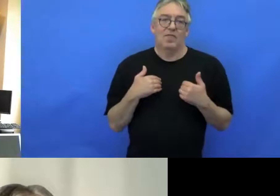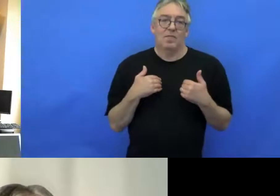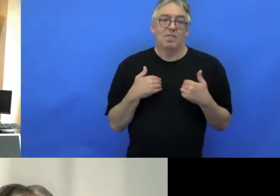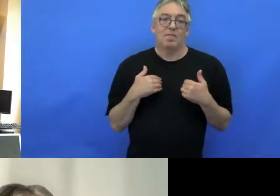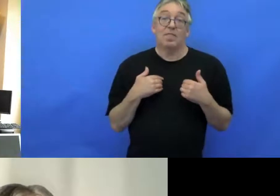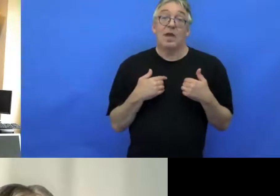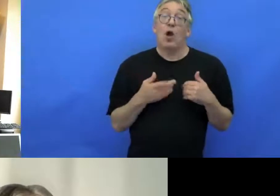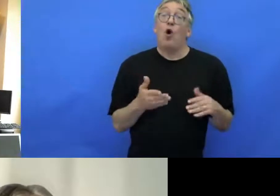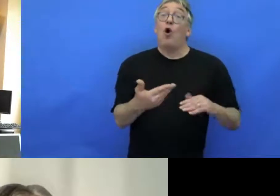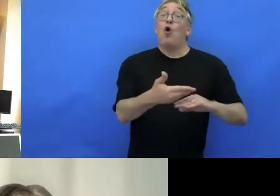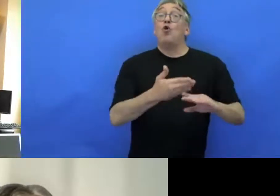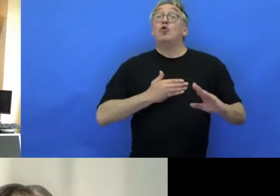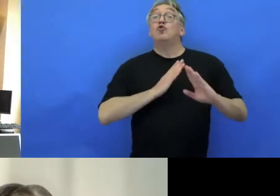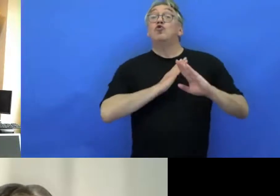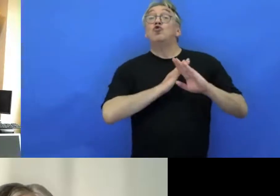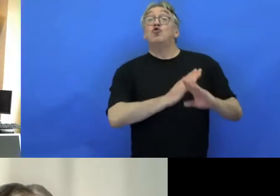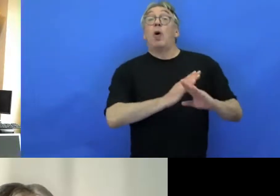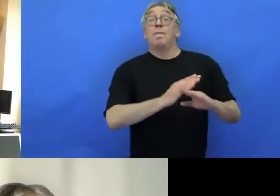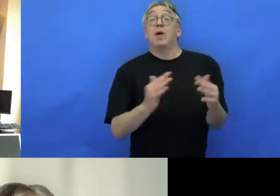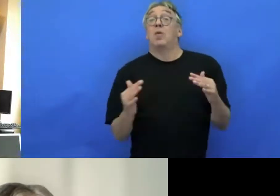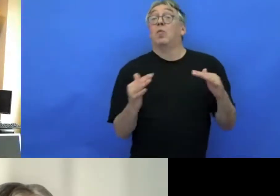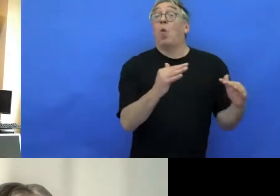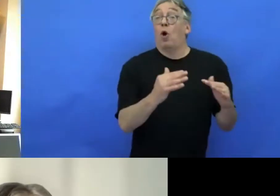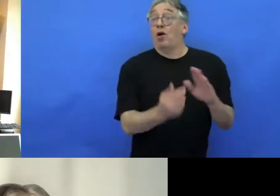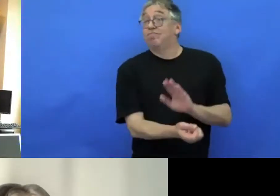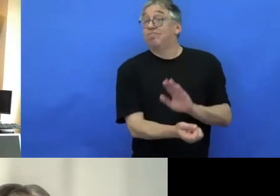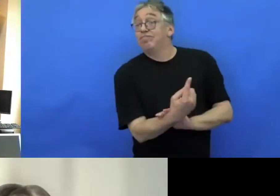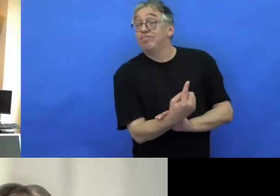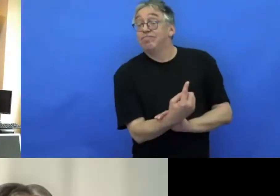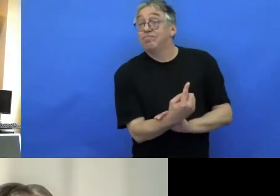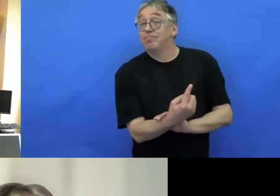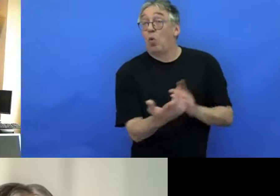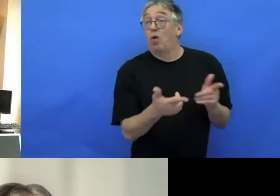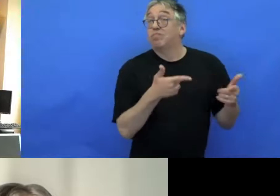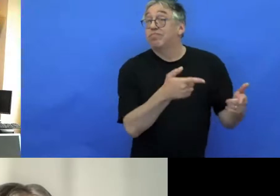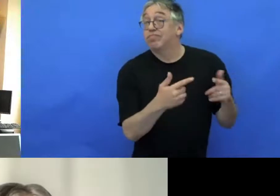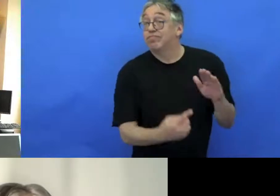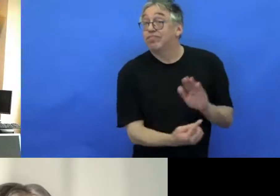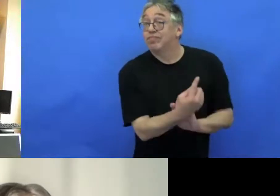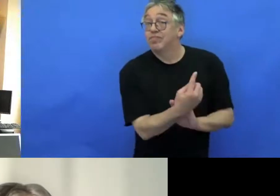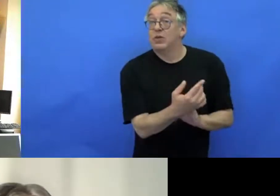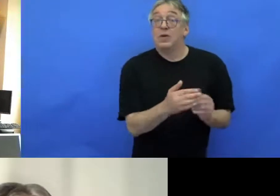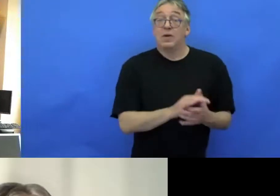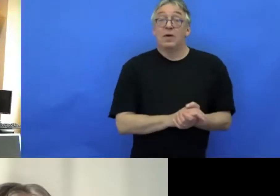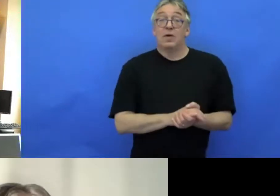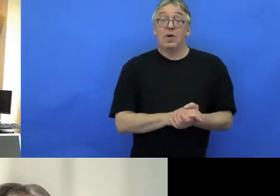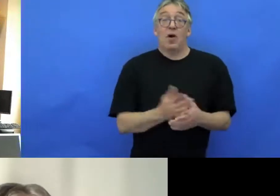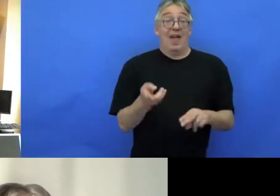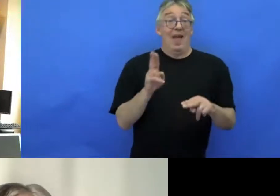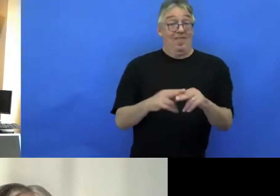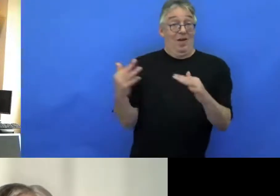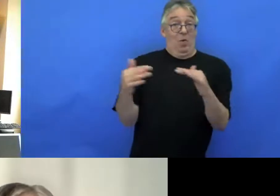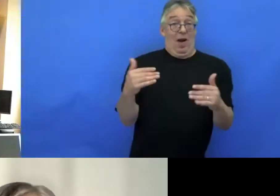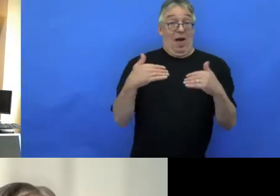preventing hostilities or dealing with the situation of persons with disabilities during hostilities is one